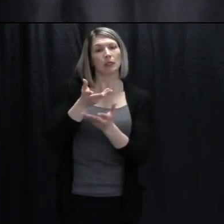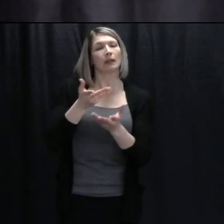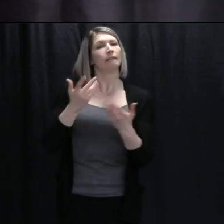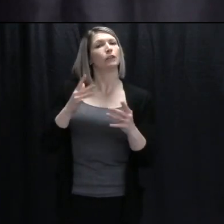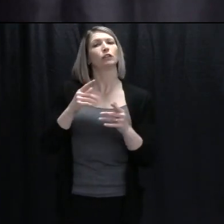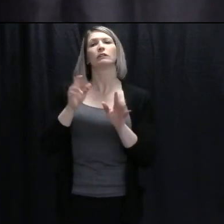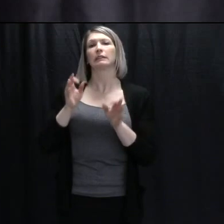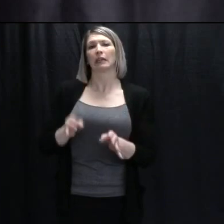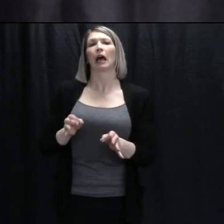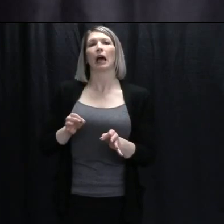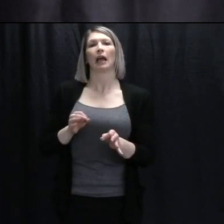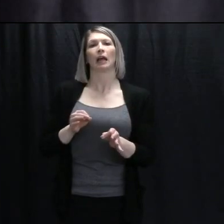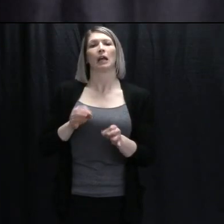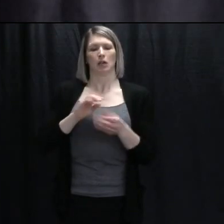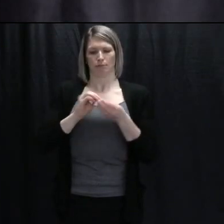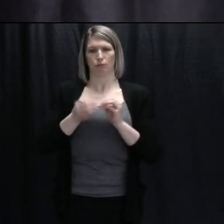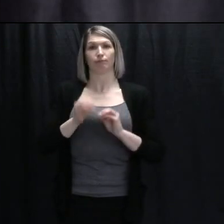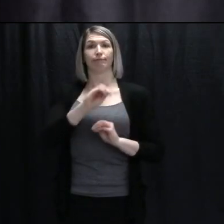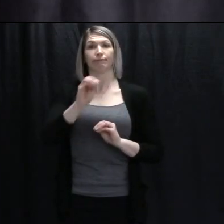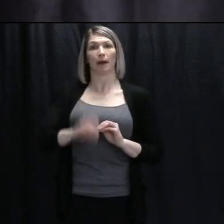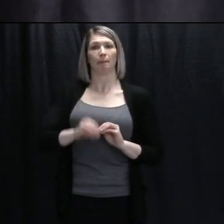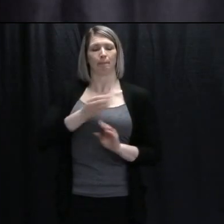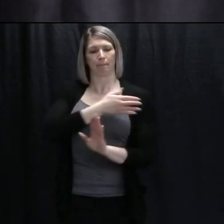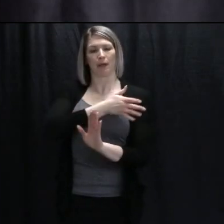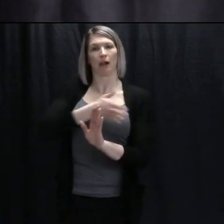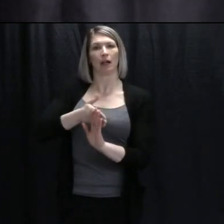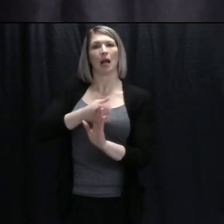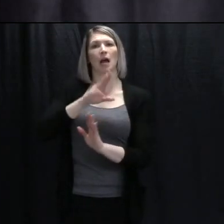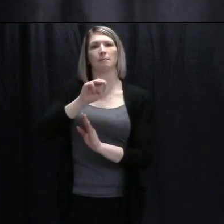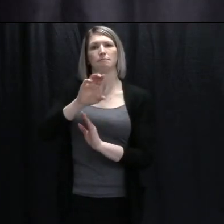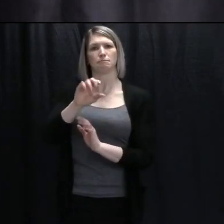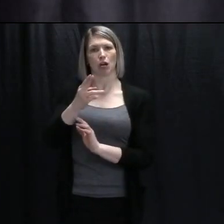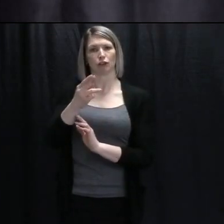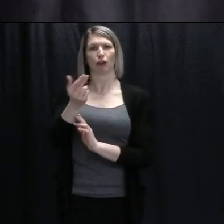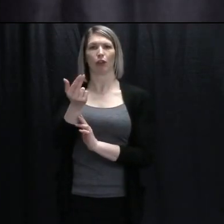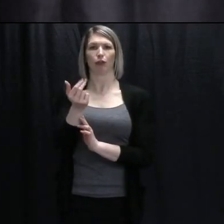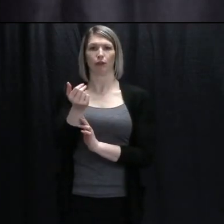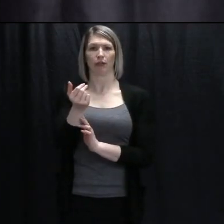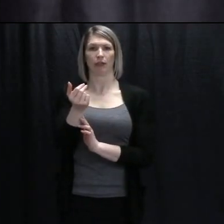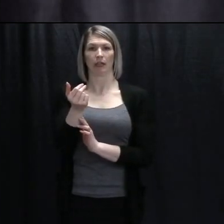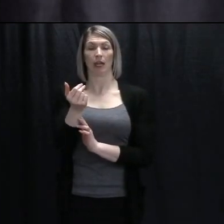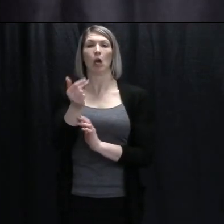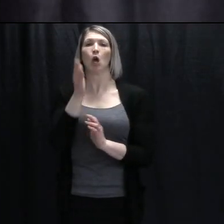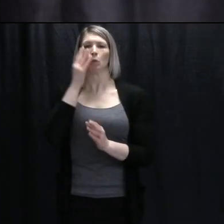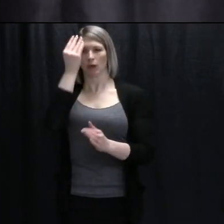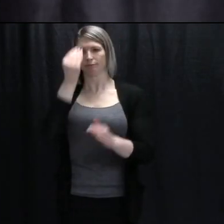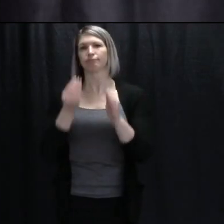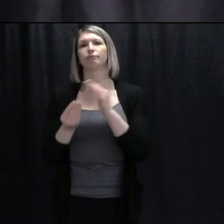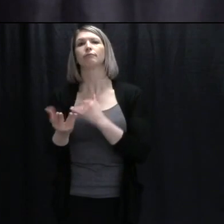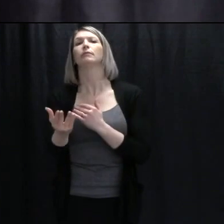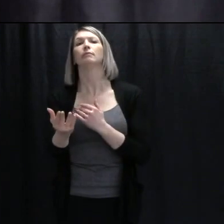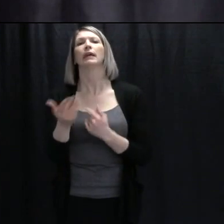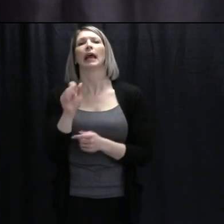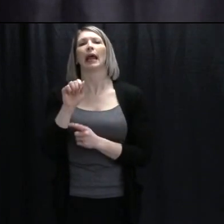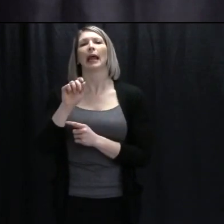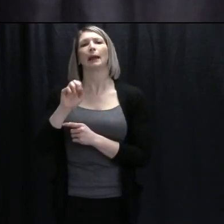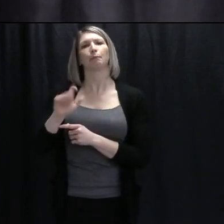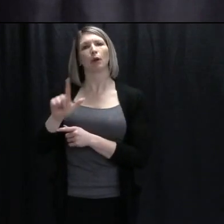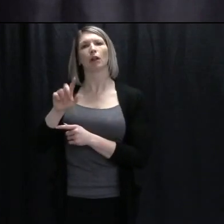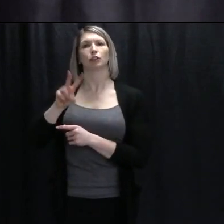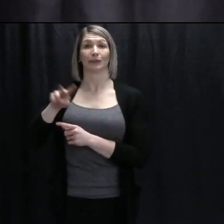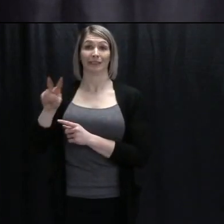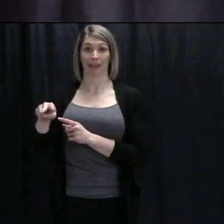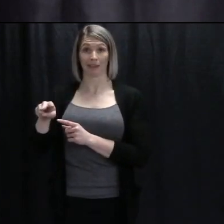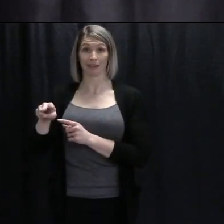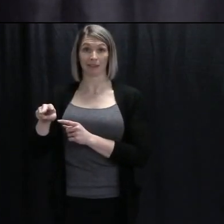13th, and we will be sending home that report as of April 22nd, and again we will ensure